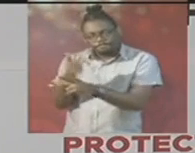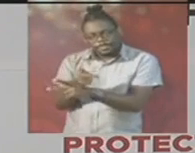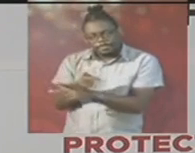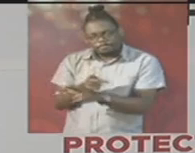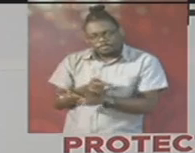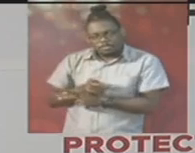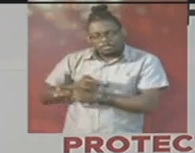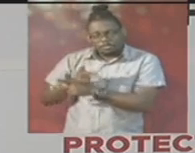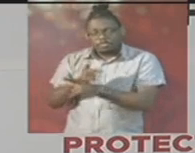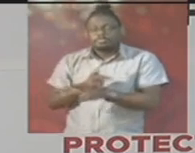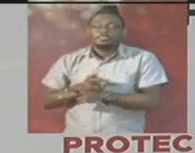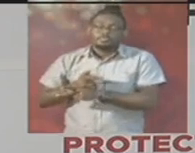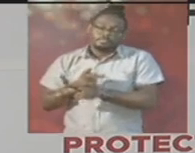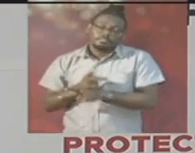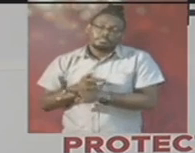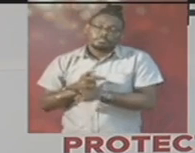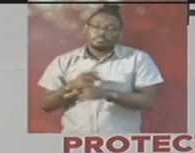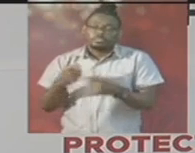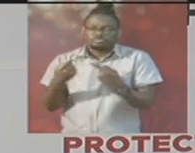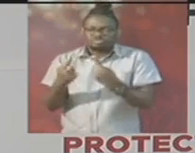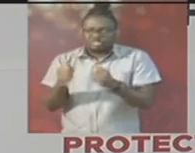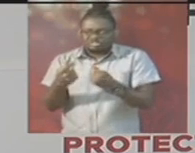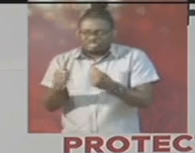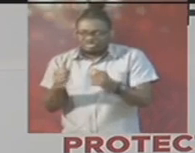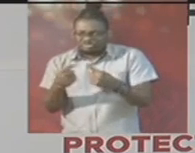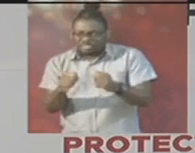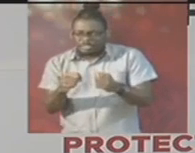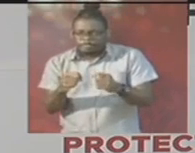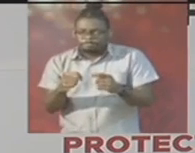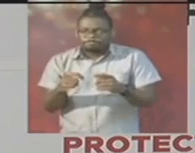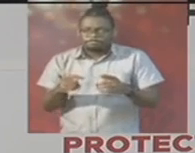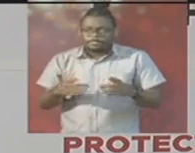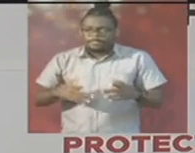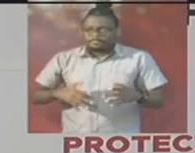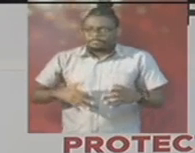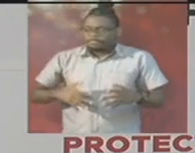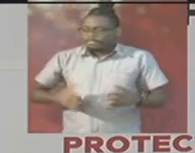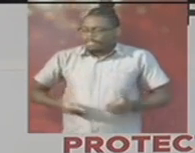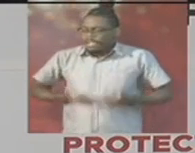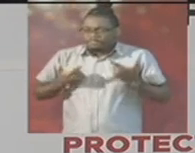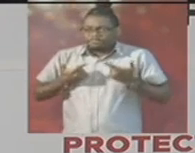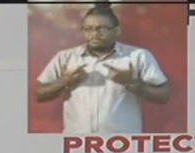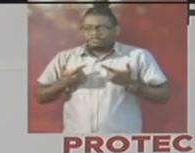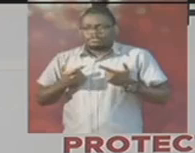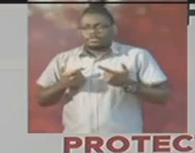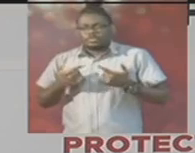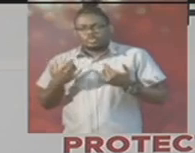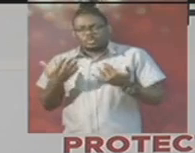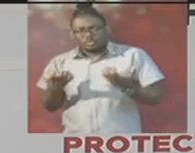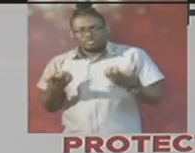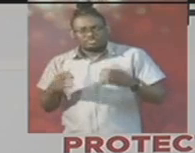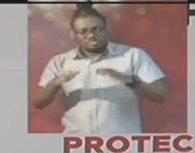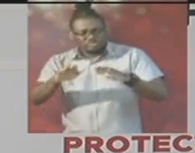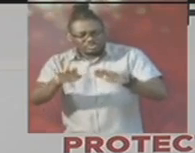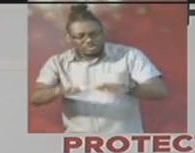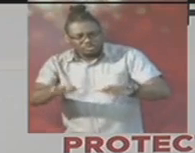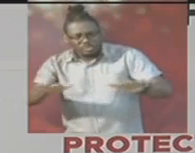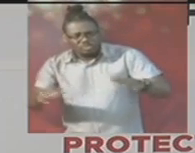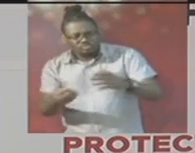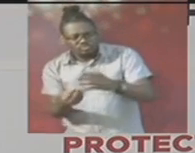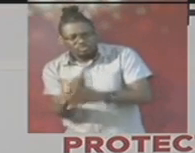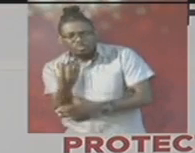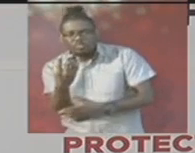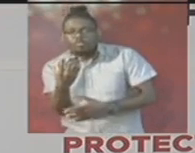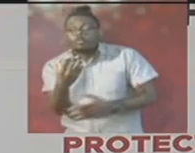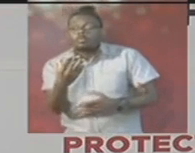critical challenge in keeping them alive. We want to protect our children, and we want to protect the long-term